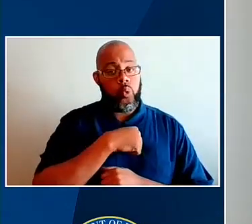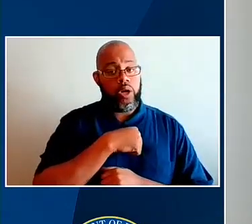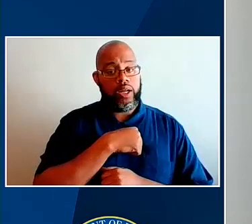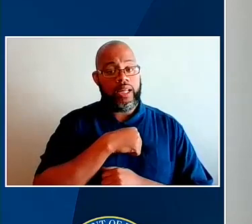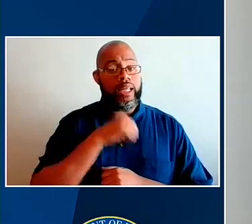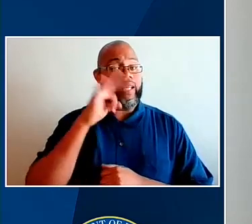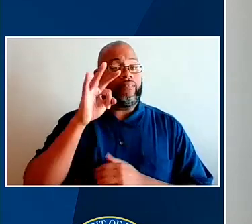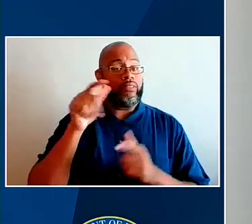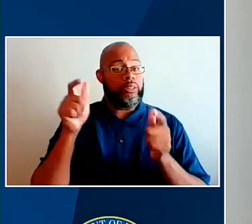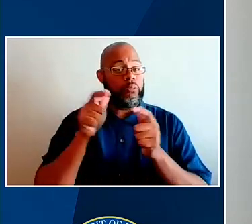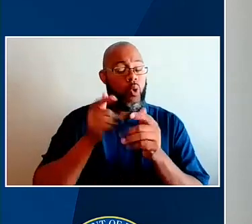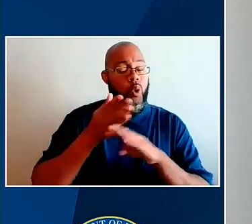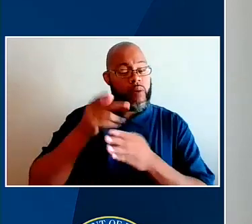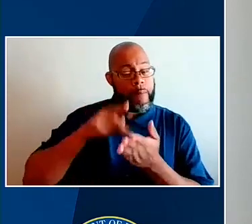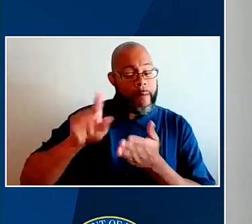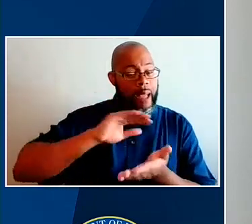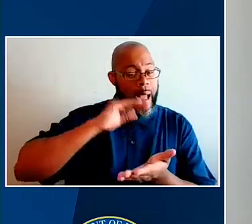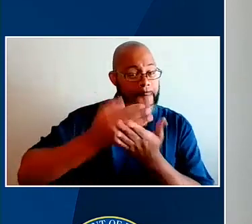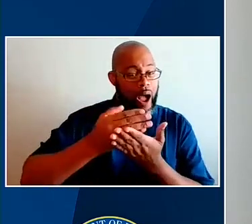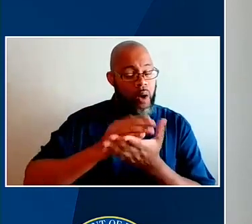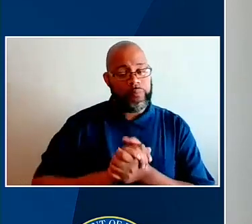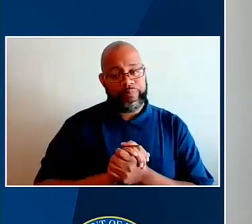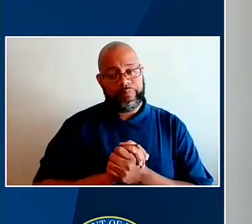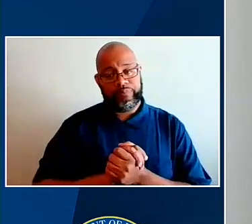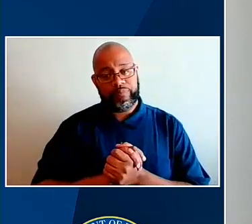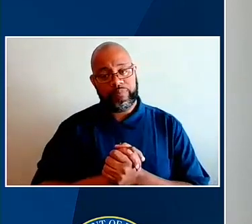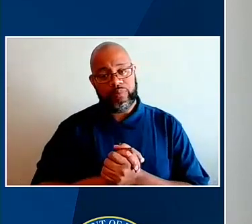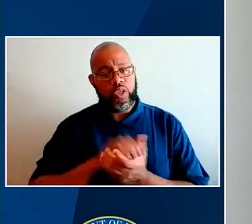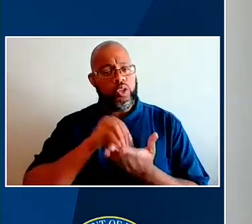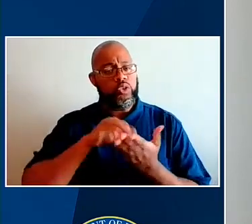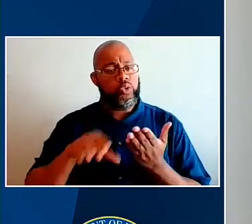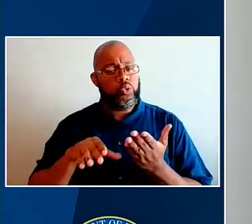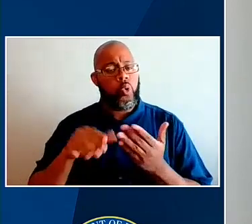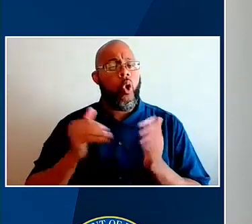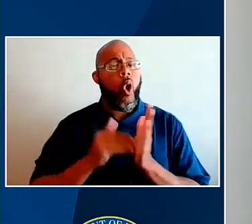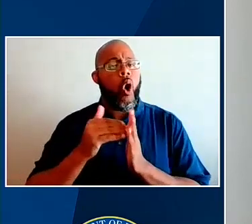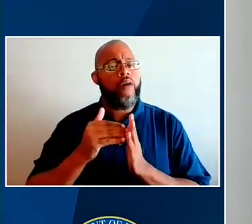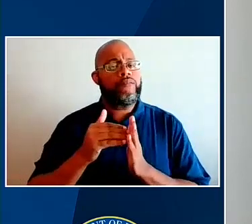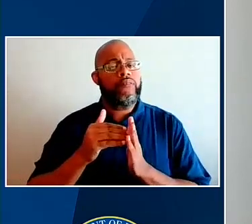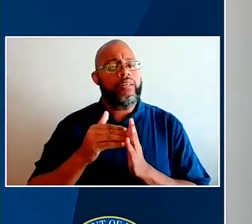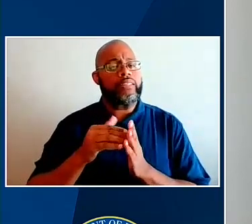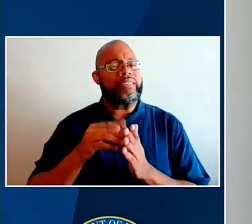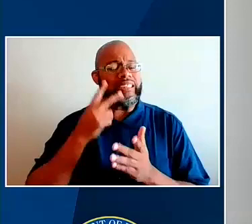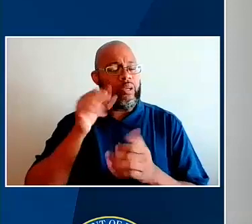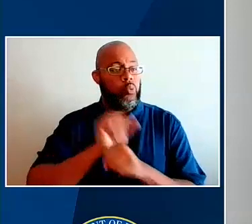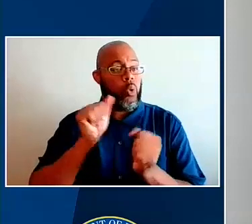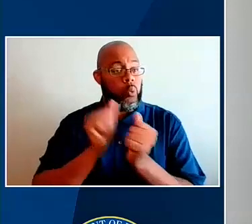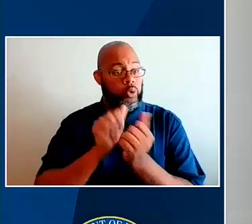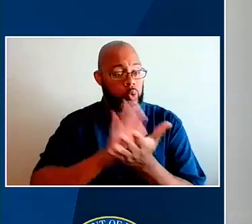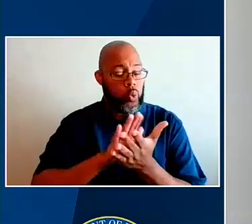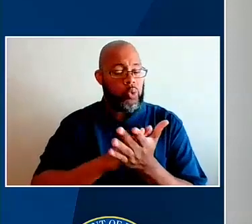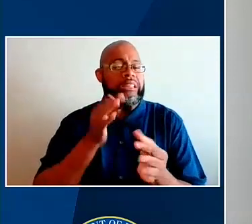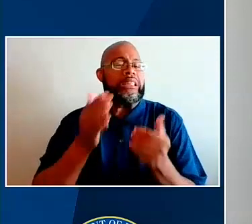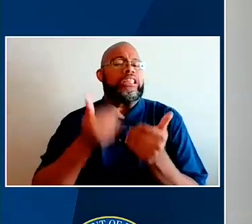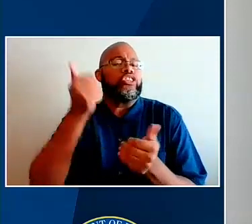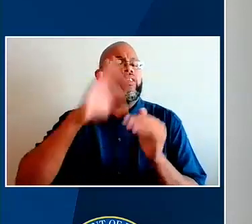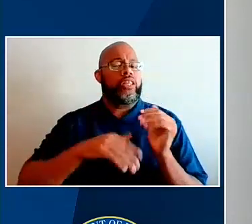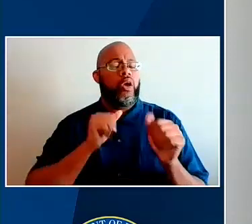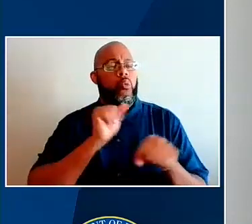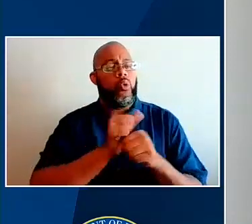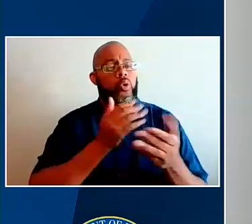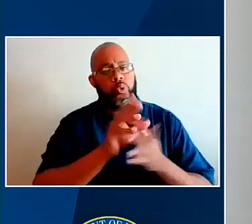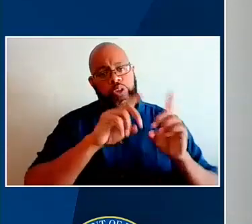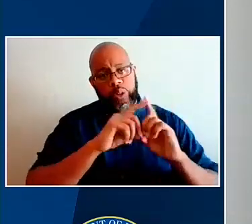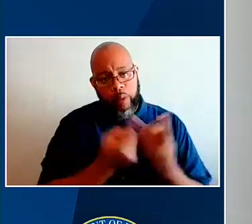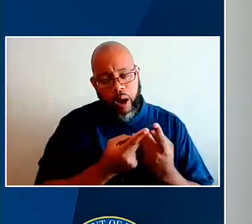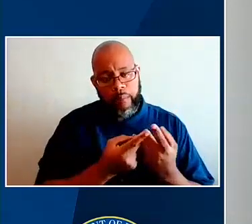if it's a small overpayment amount, especially, the student often finds that working with the school is simpler than having to go through the department